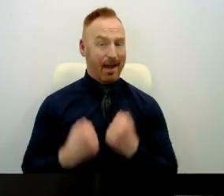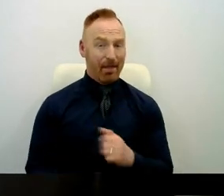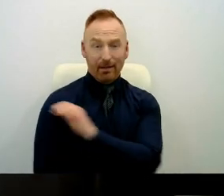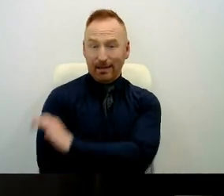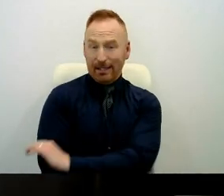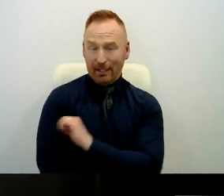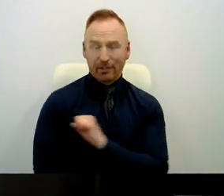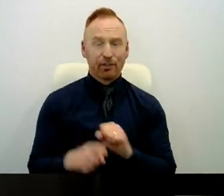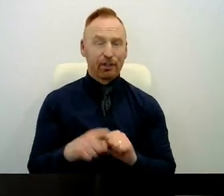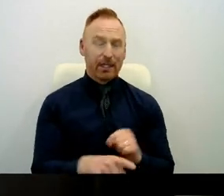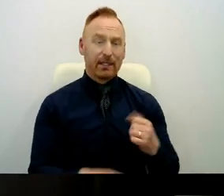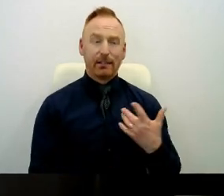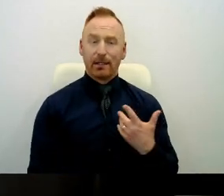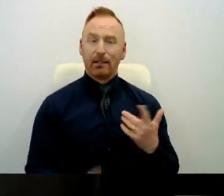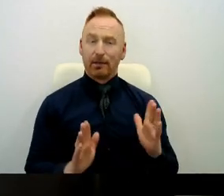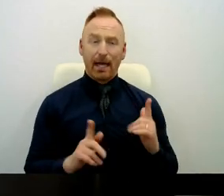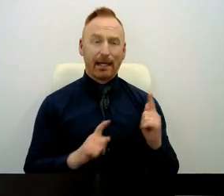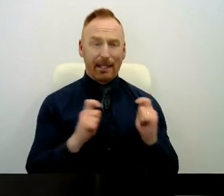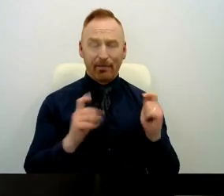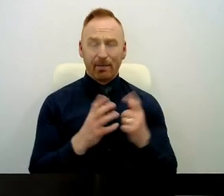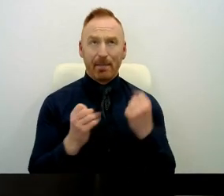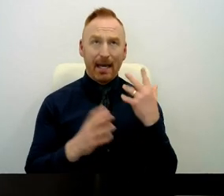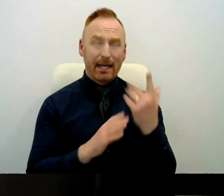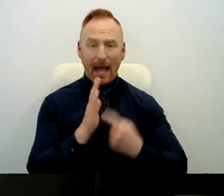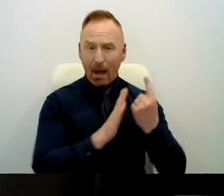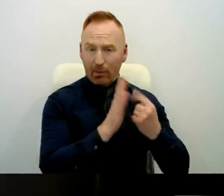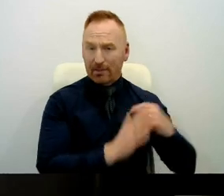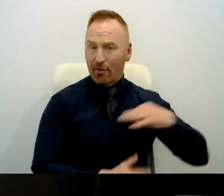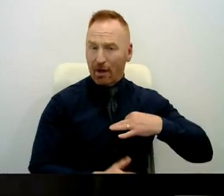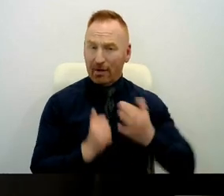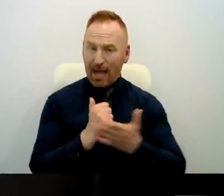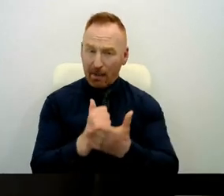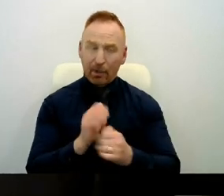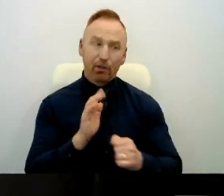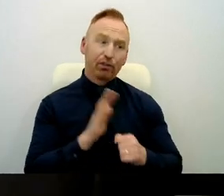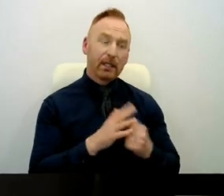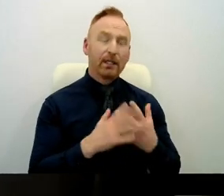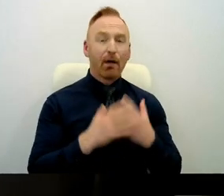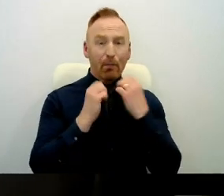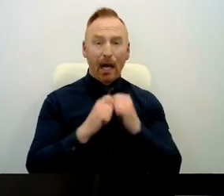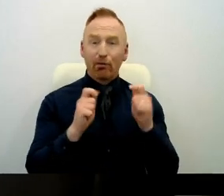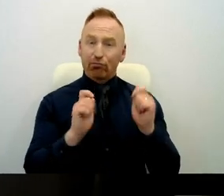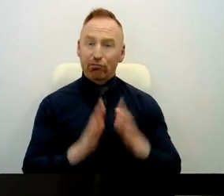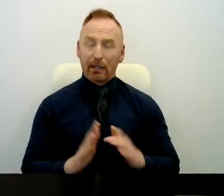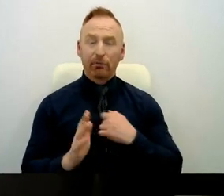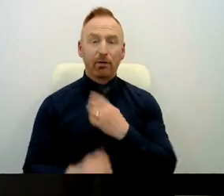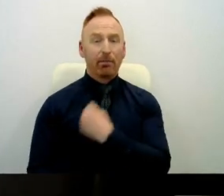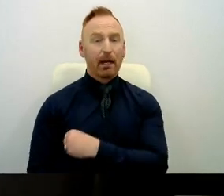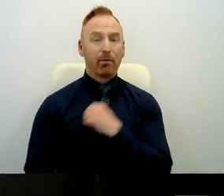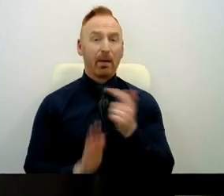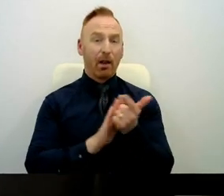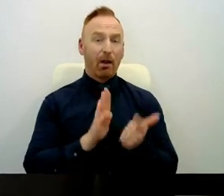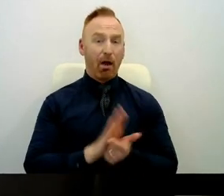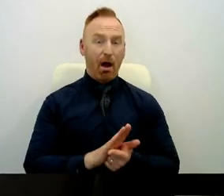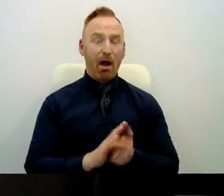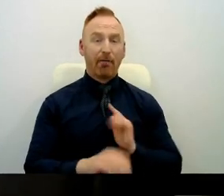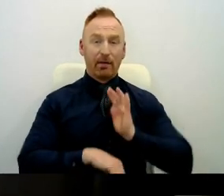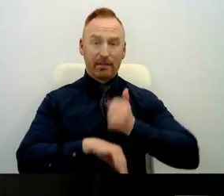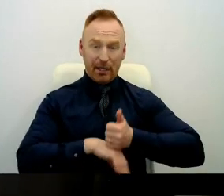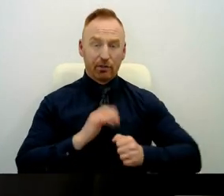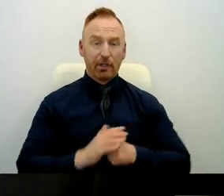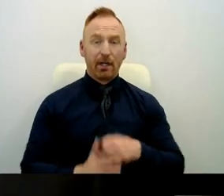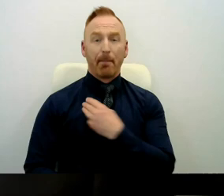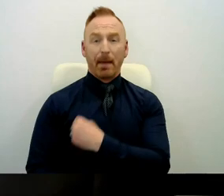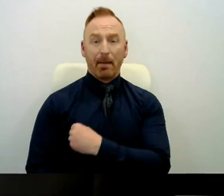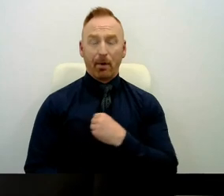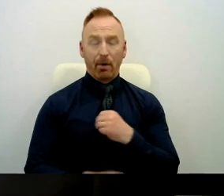of volunteer service to community health. She cares deeply about justice, serving as a director with the Manitoba Law Foundation, member of the